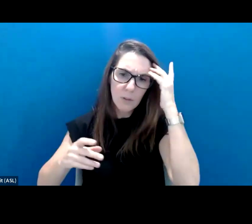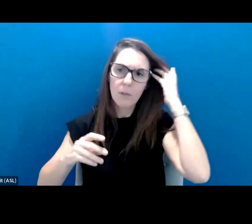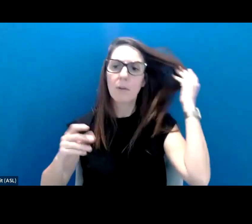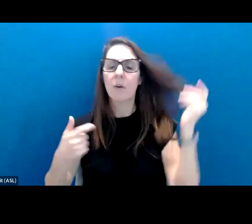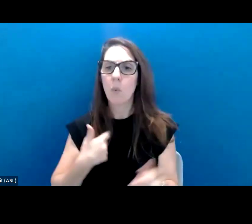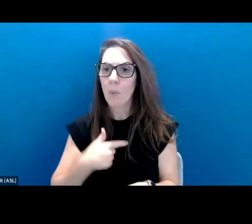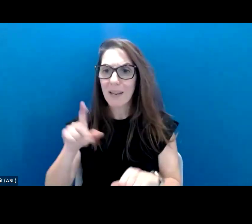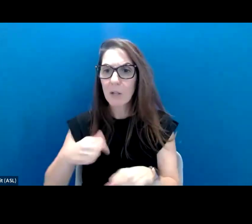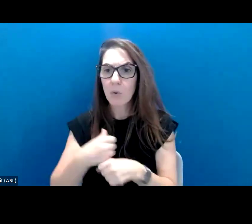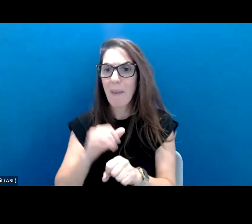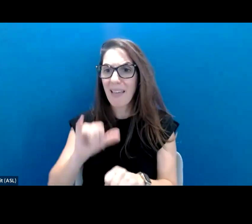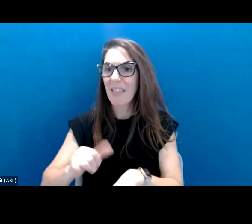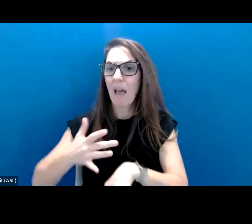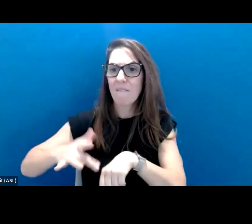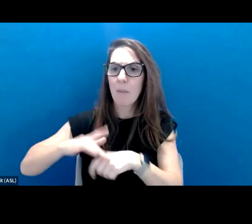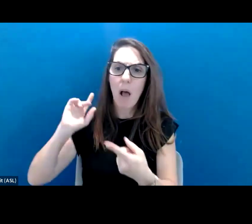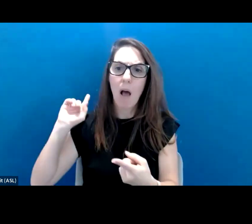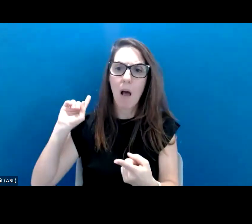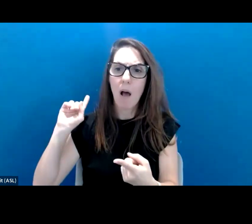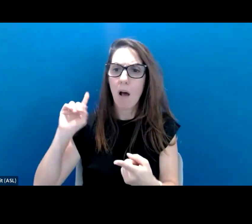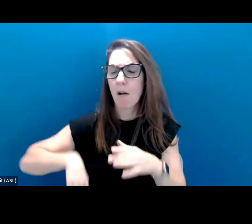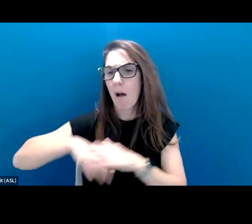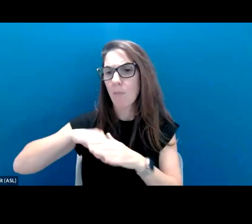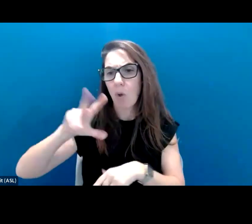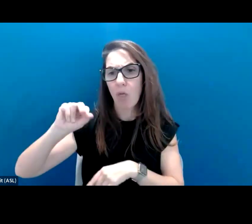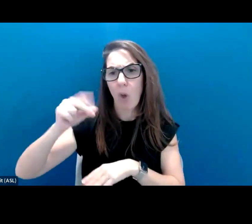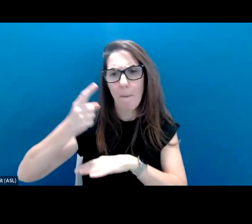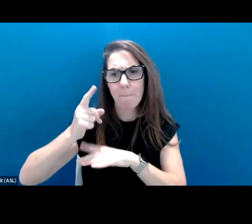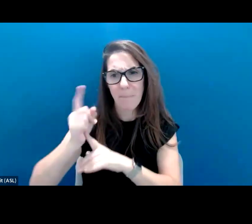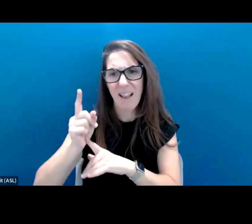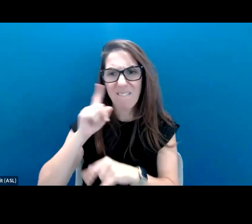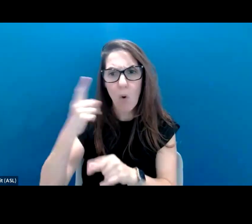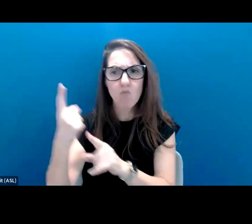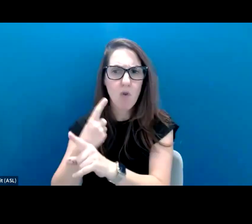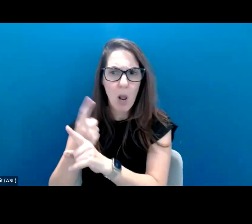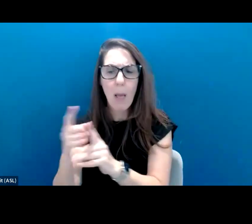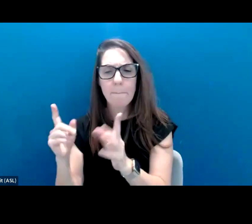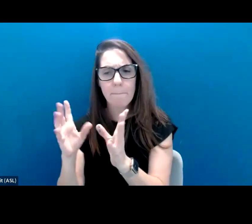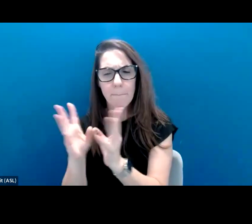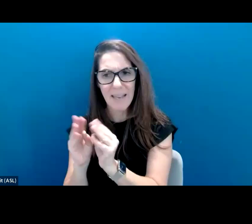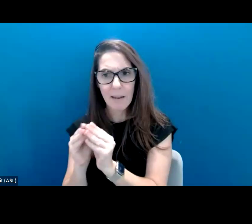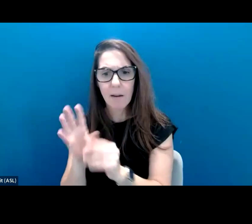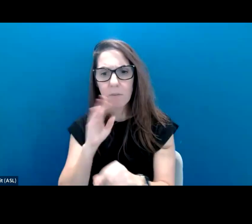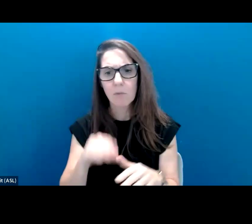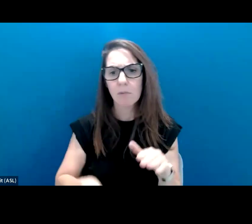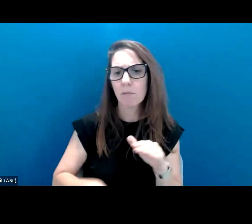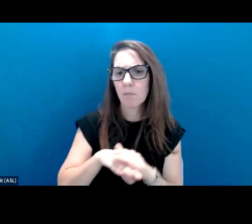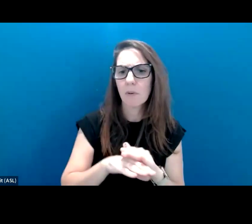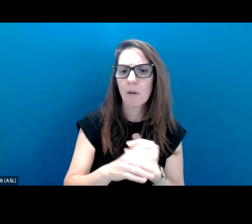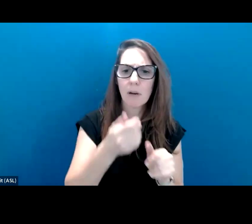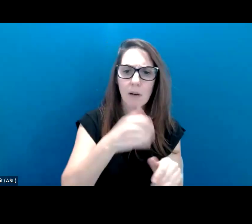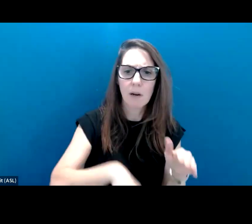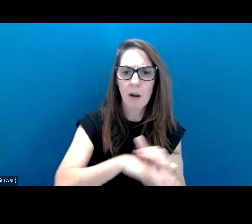make available up to 30 minutes at our regular meetings and allow for up to 3 minutes per person for an